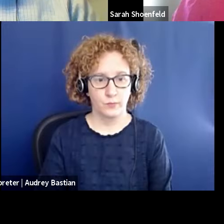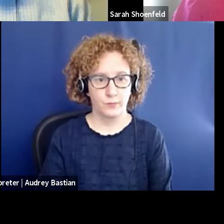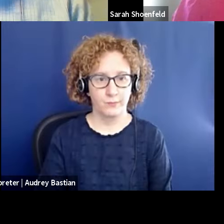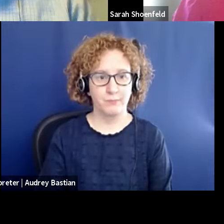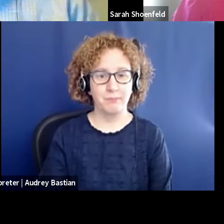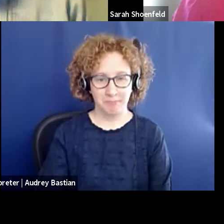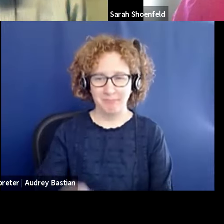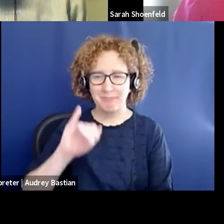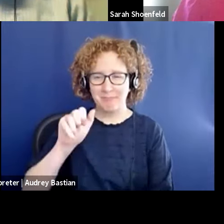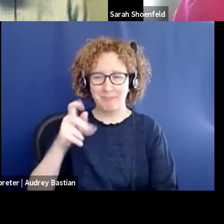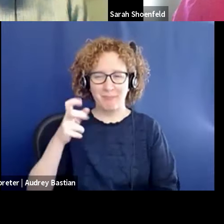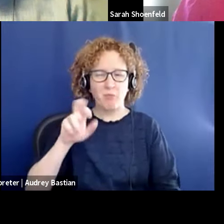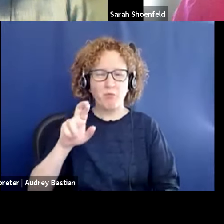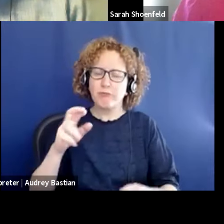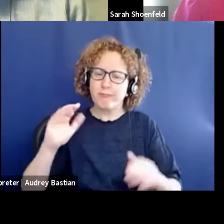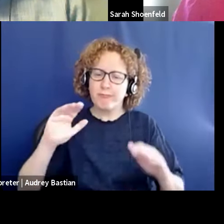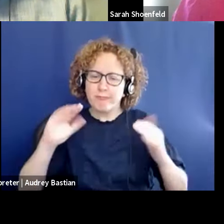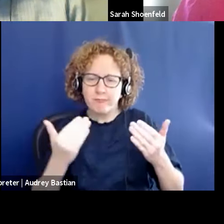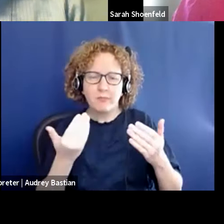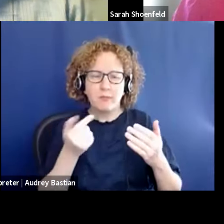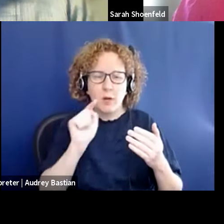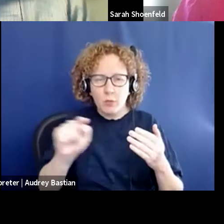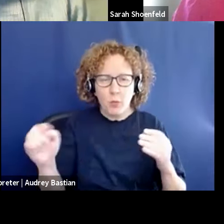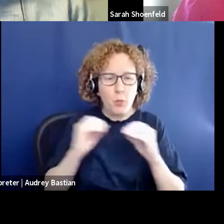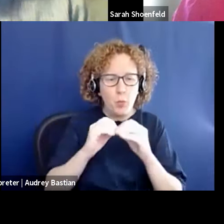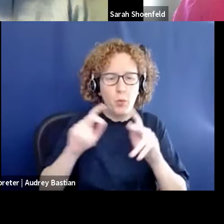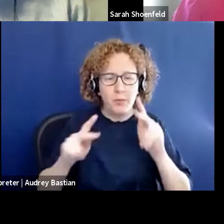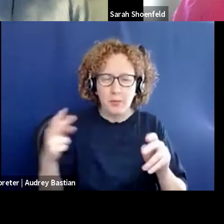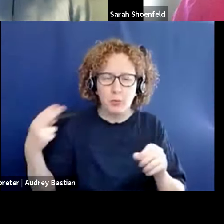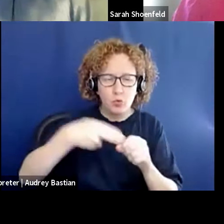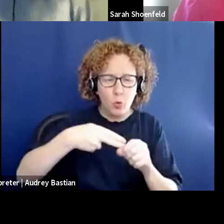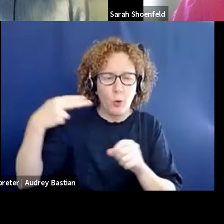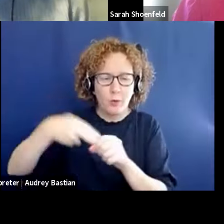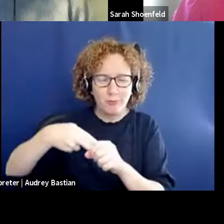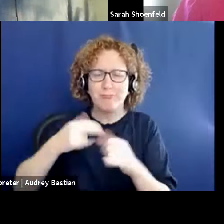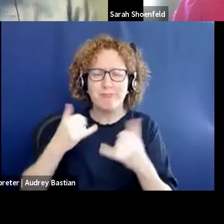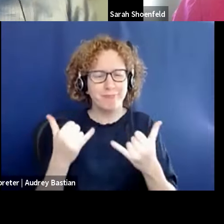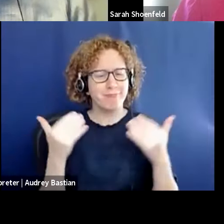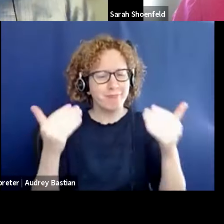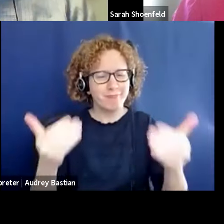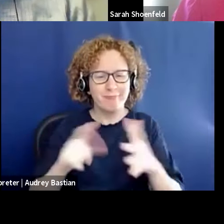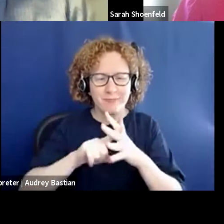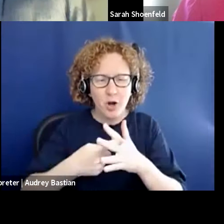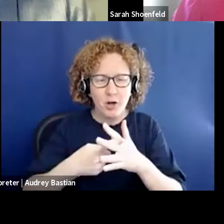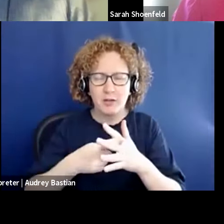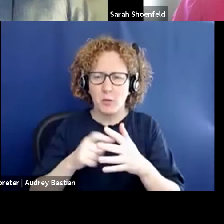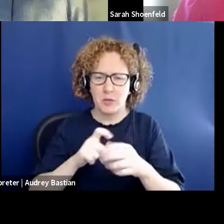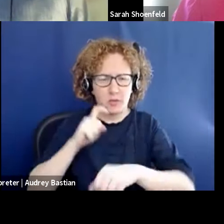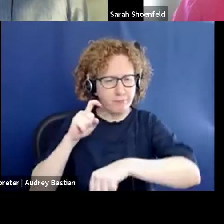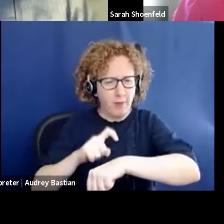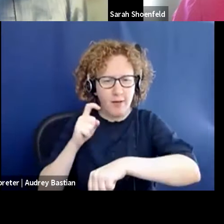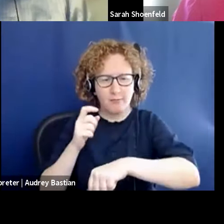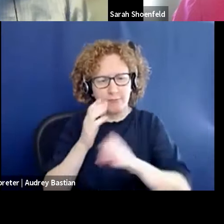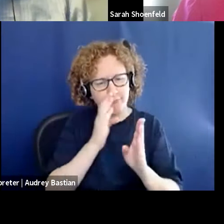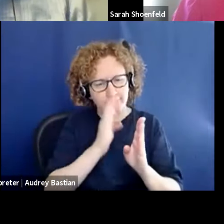All right. It looks like there are still a few people joining, but we'll go ahead and get started now just to make sure that we stay on track as best